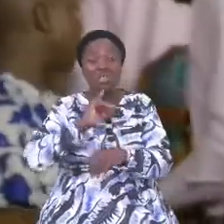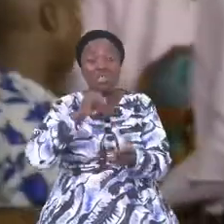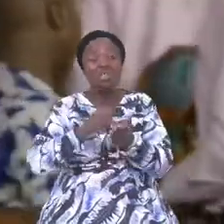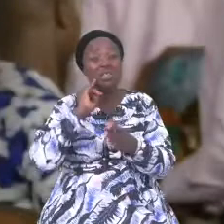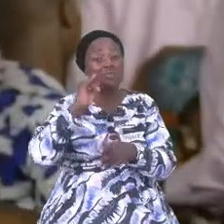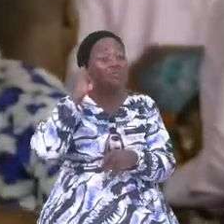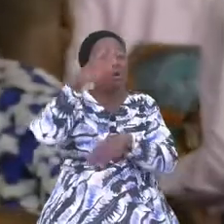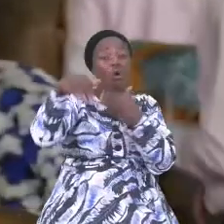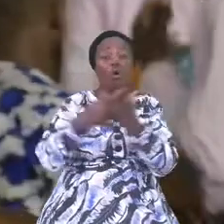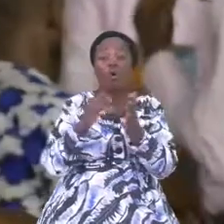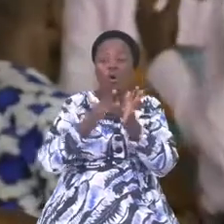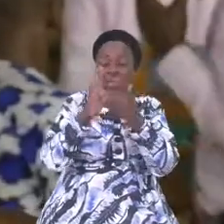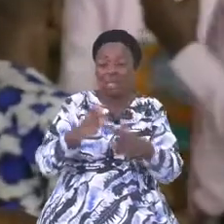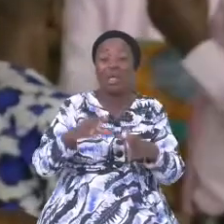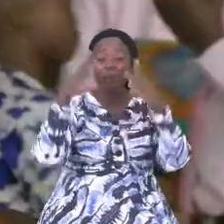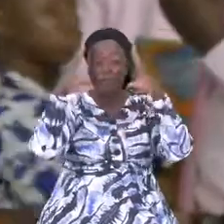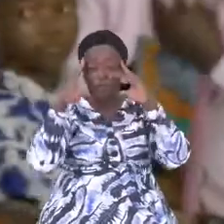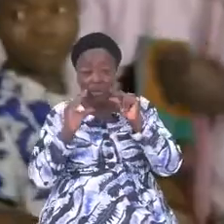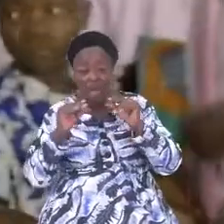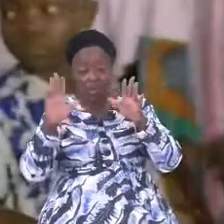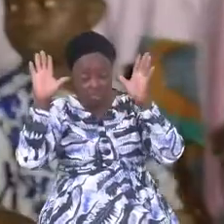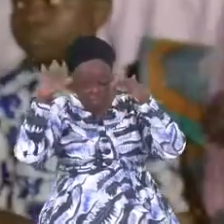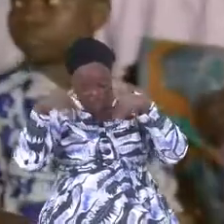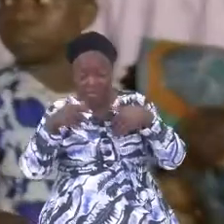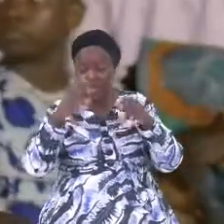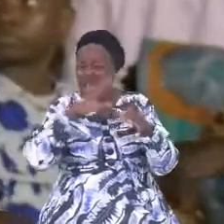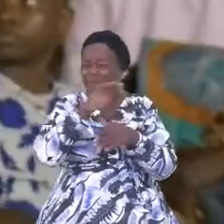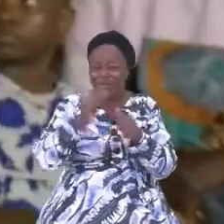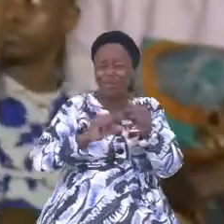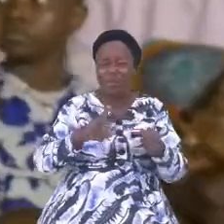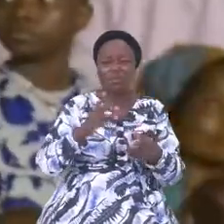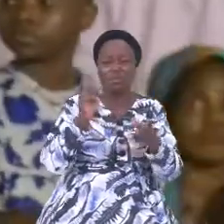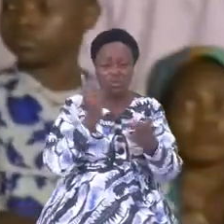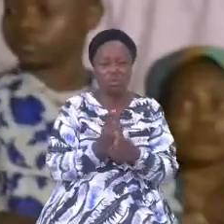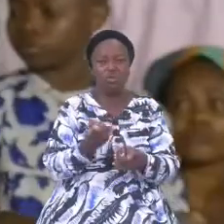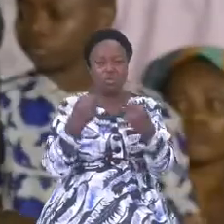that our counselors will require from you.